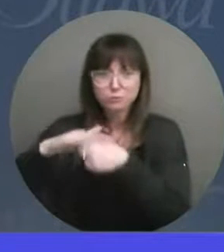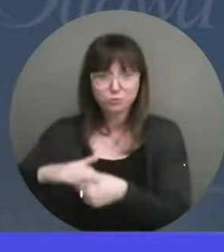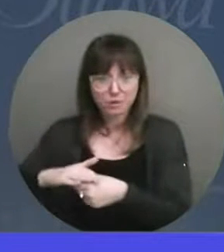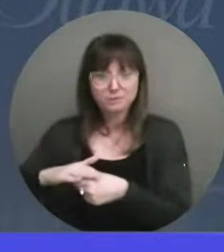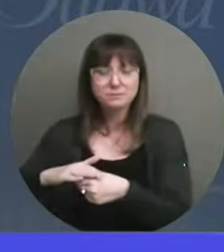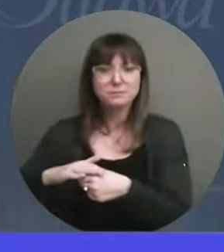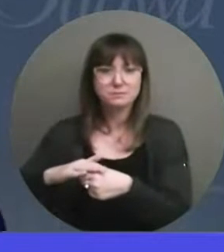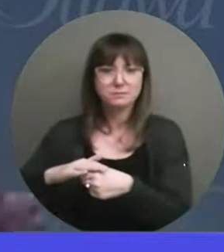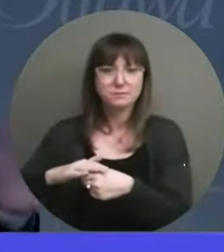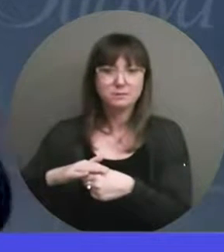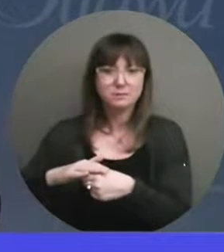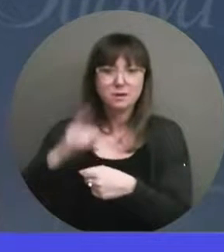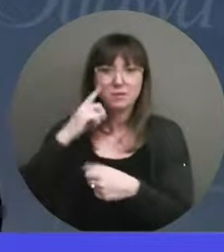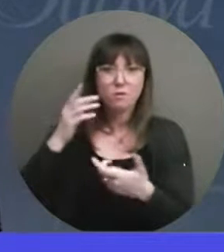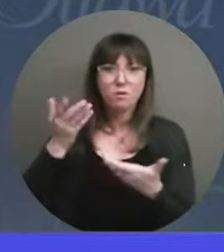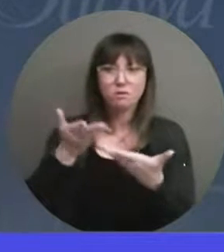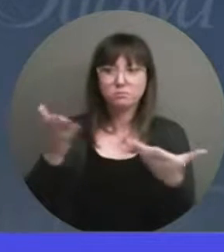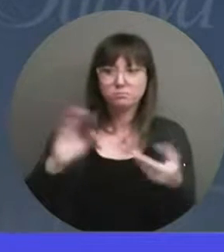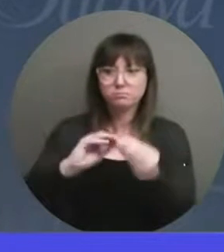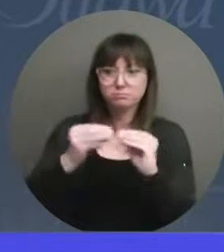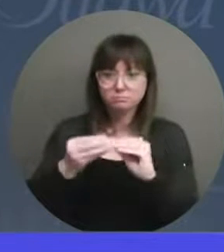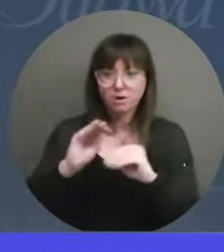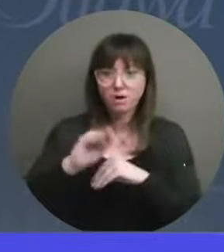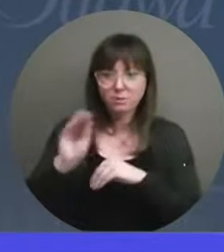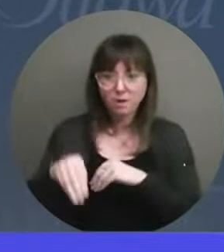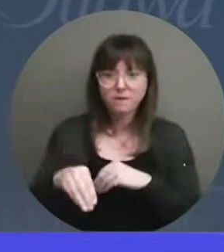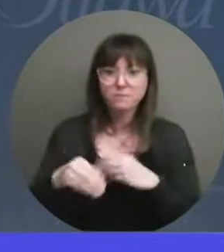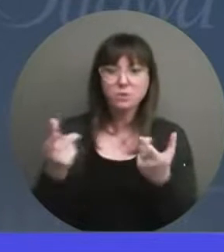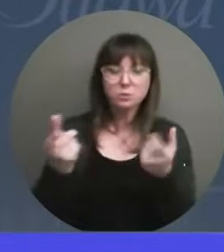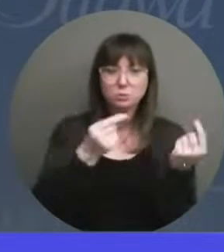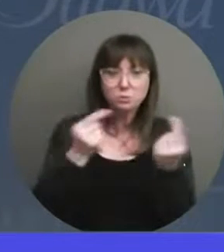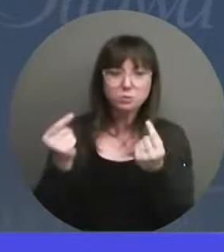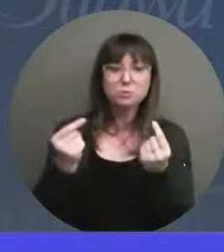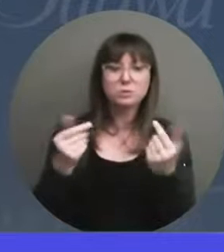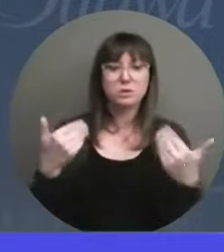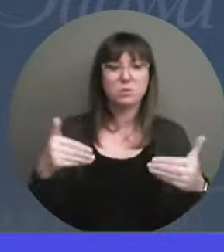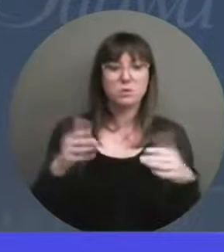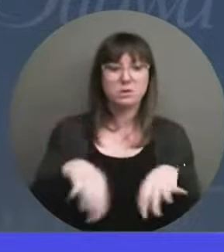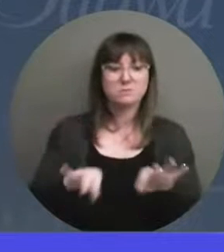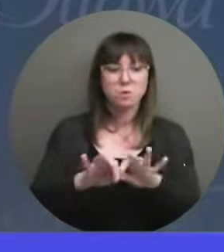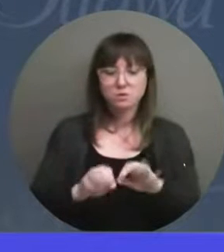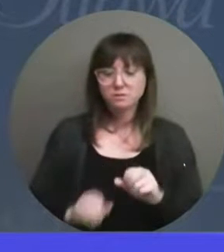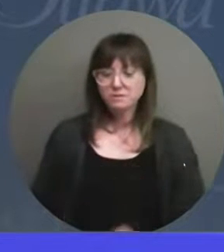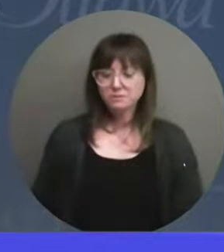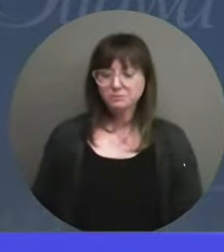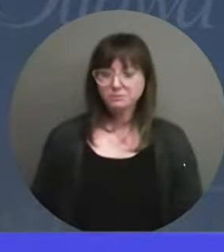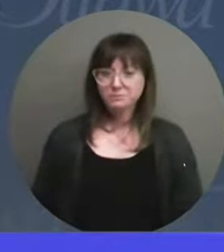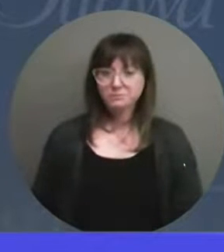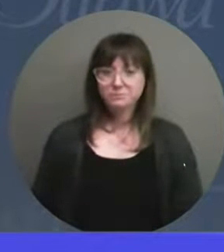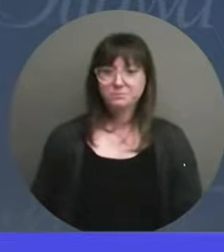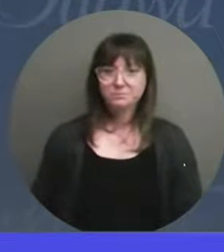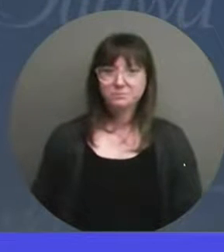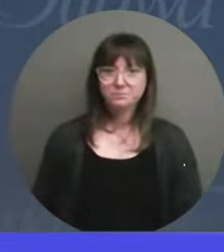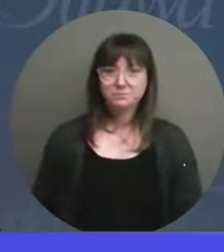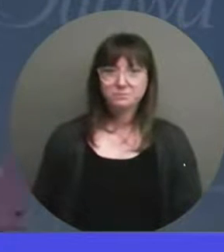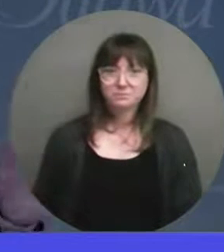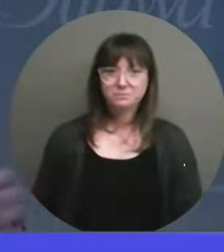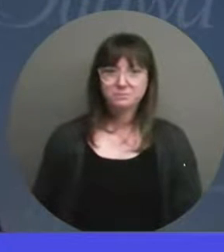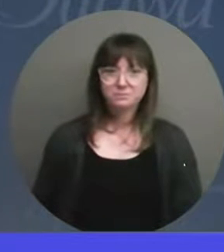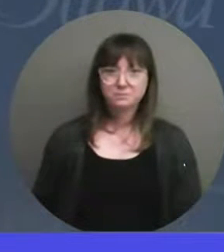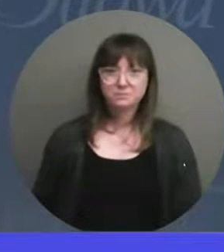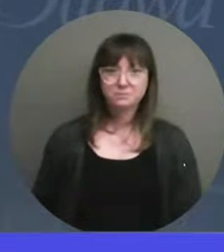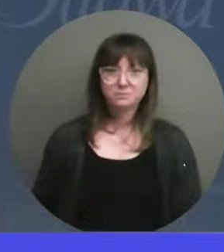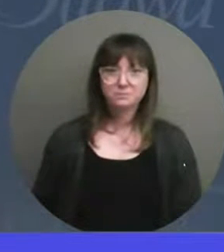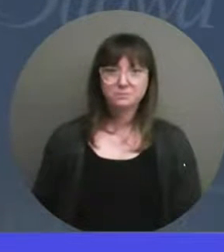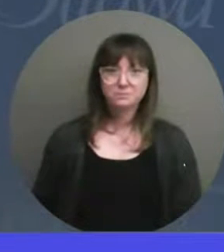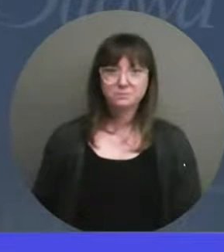year in, year out, there's the added and compounded pressure of COVID-19. So we're very fortunate. We had a great